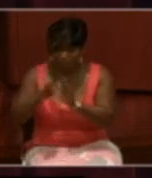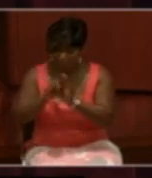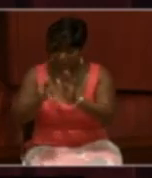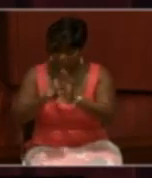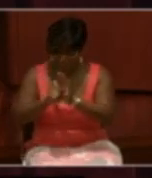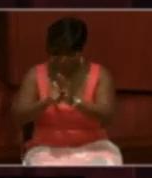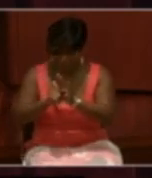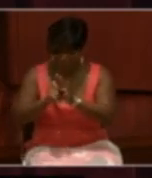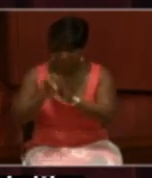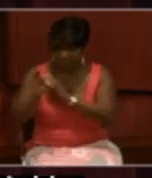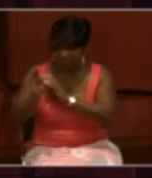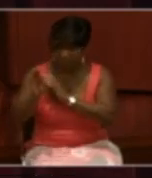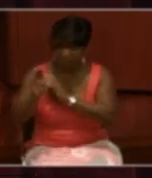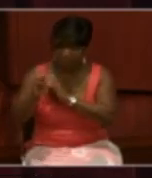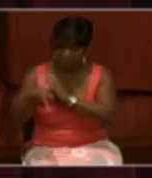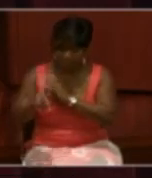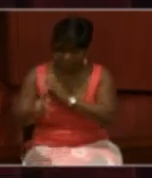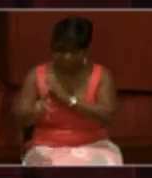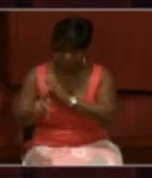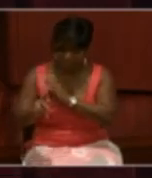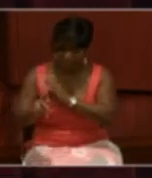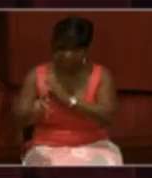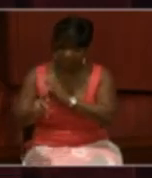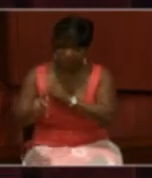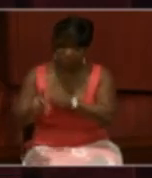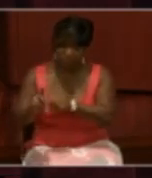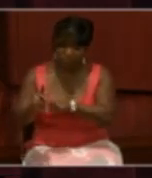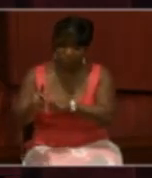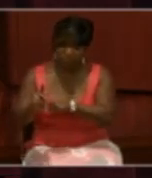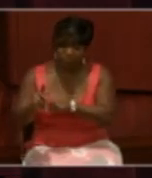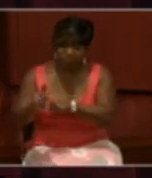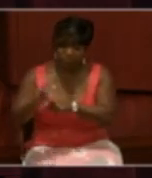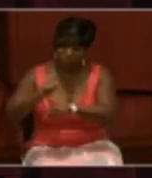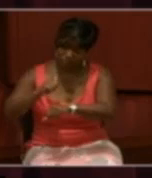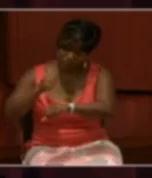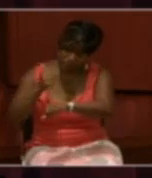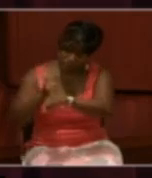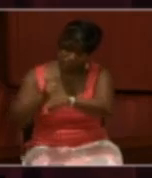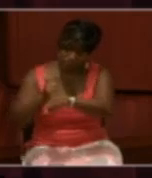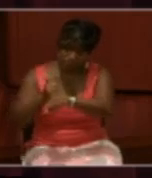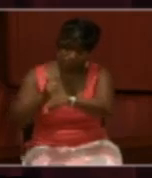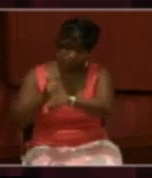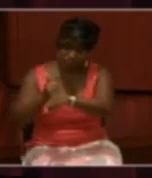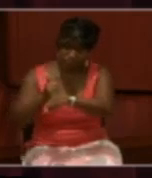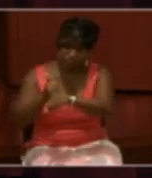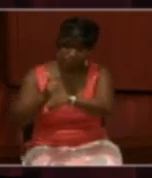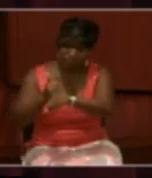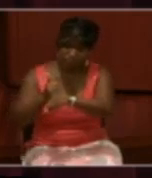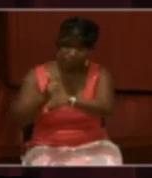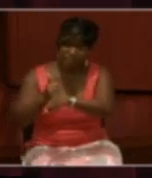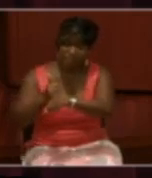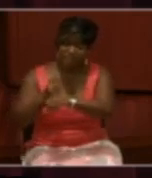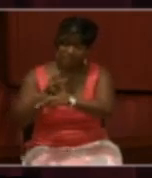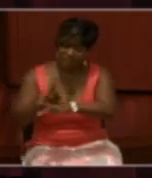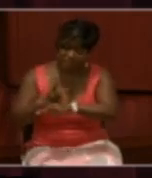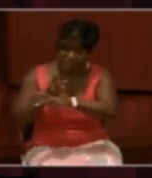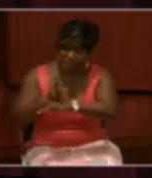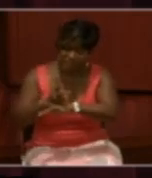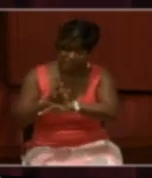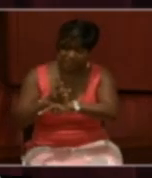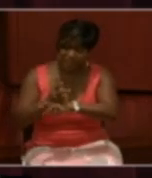Bank, the Freedman's Bank actually was formed to meet a pressing need that was